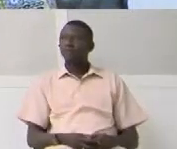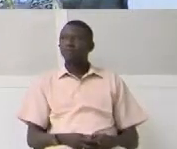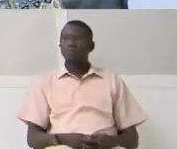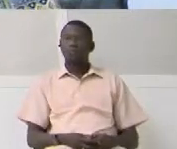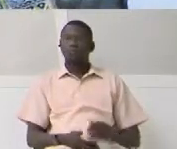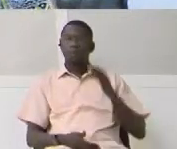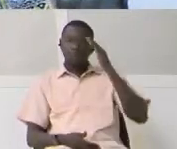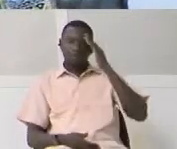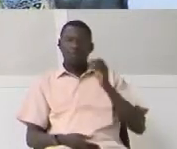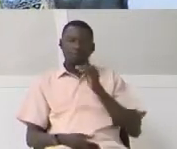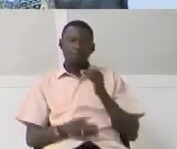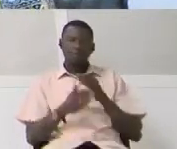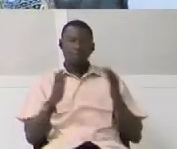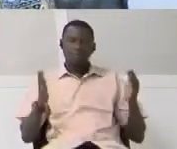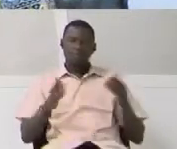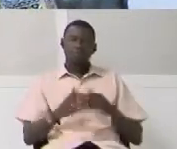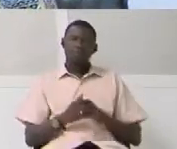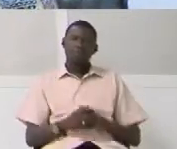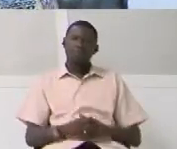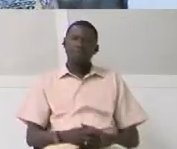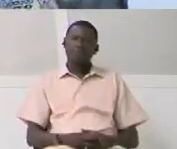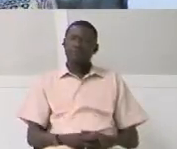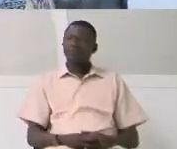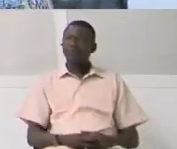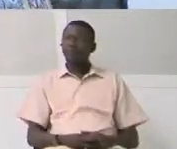So thank you very much. Thank you very much.